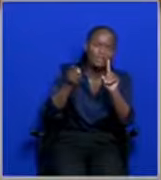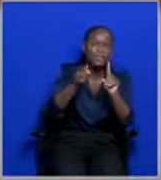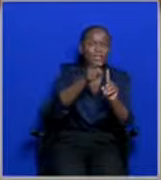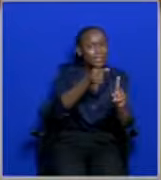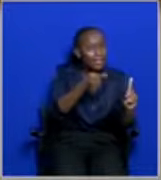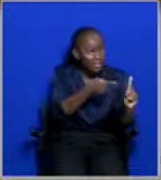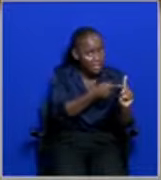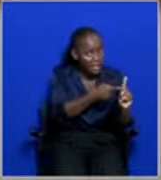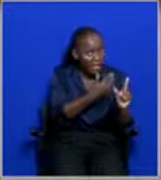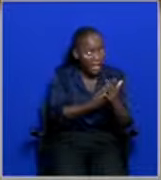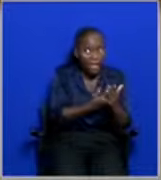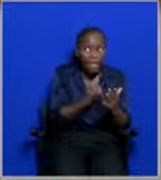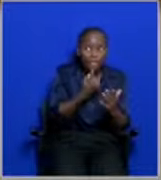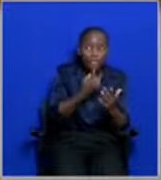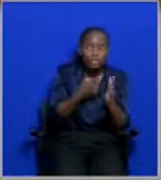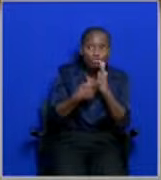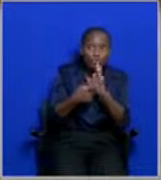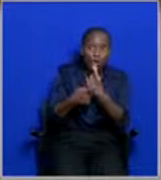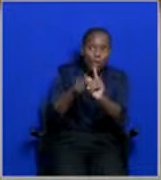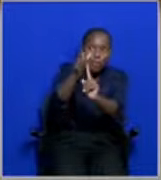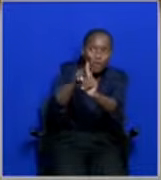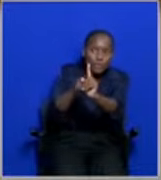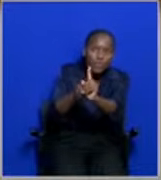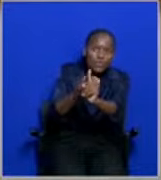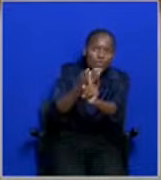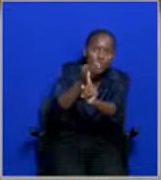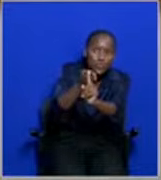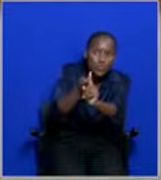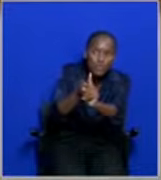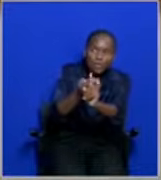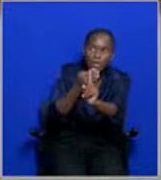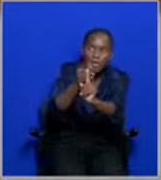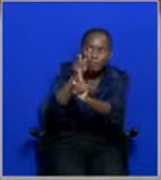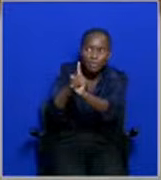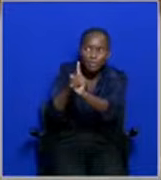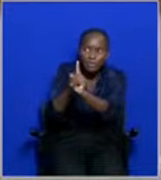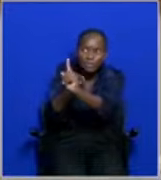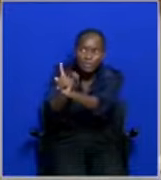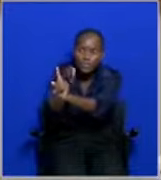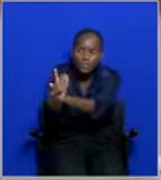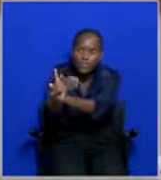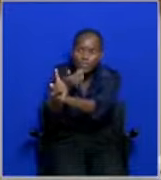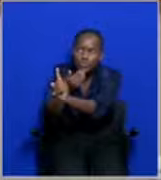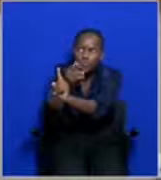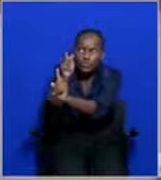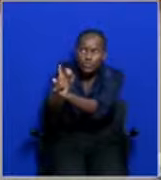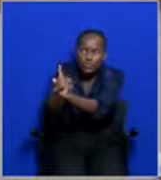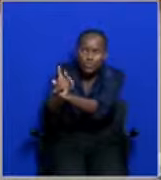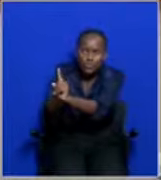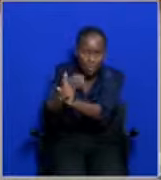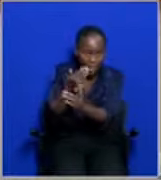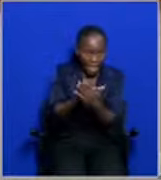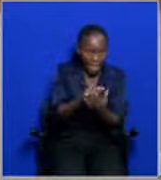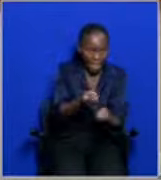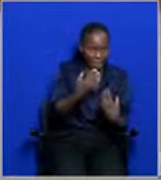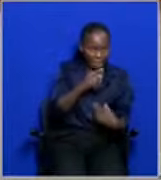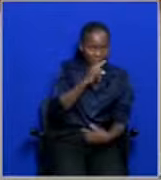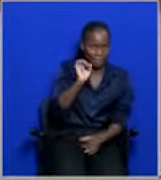pictures? You can project any of them, but I think of interest is the three